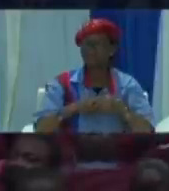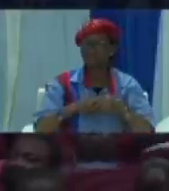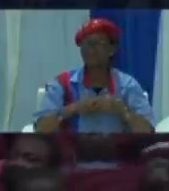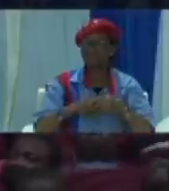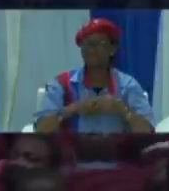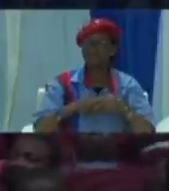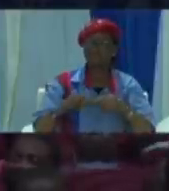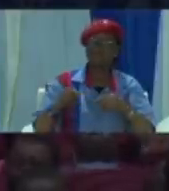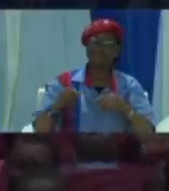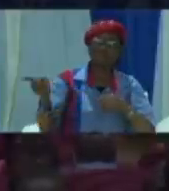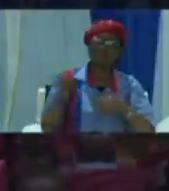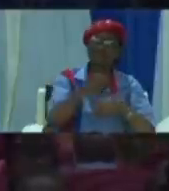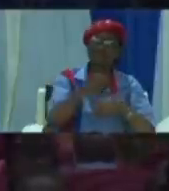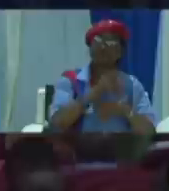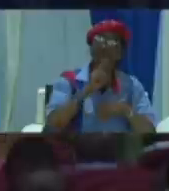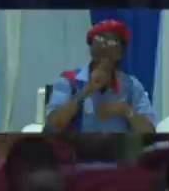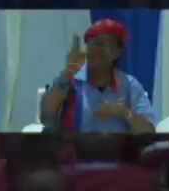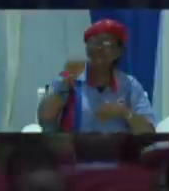not preaching.